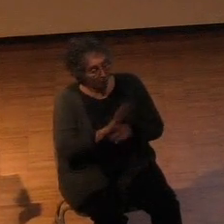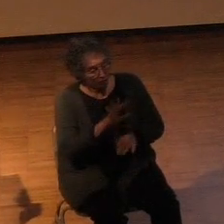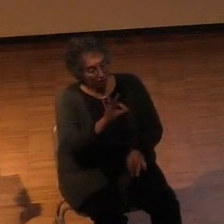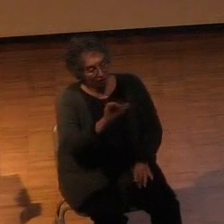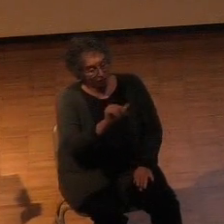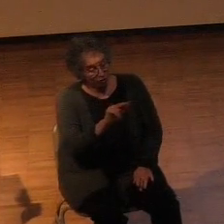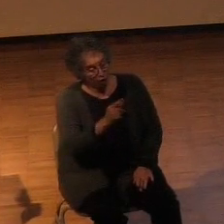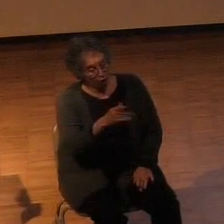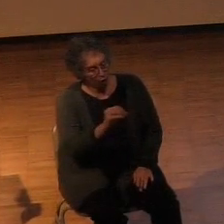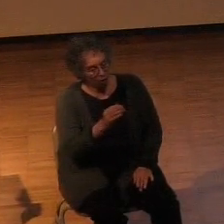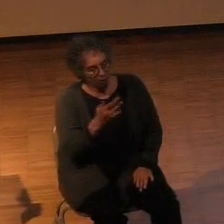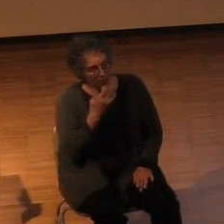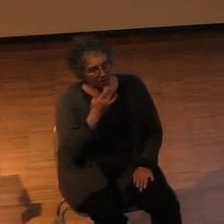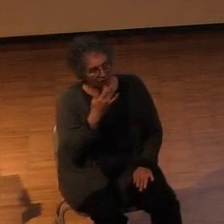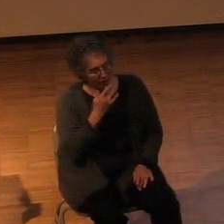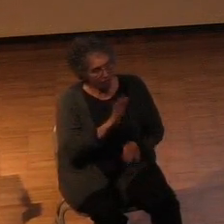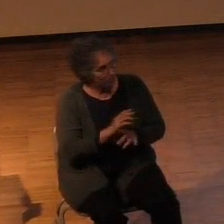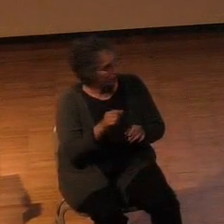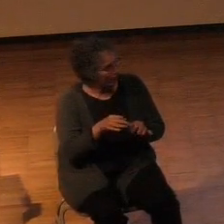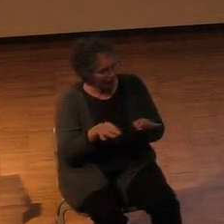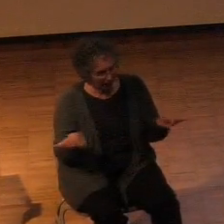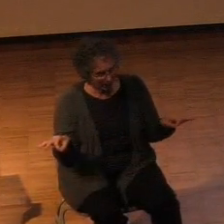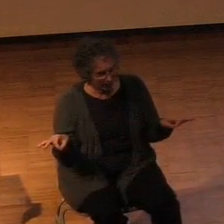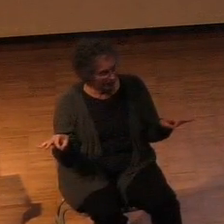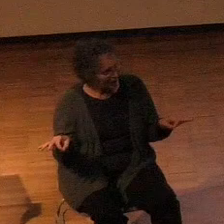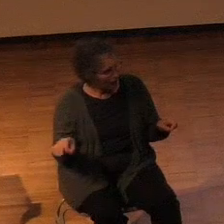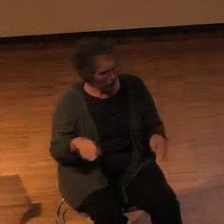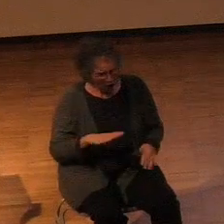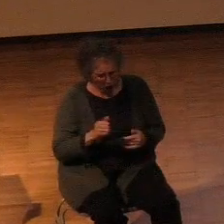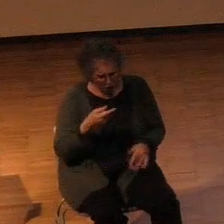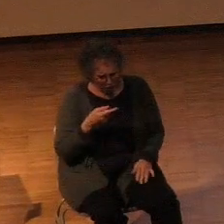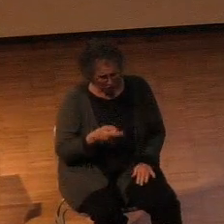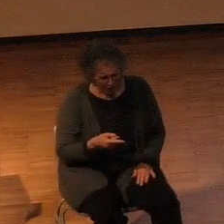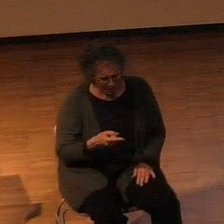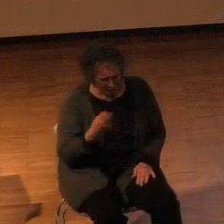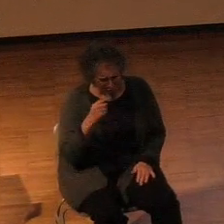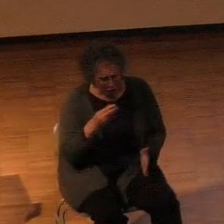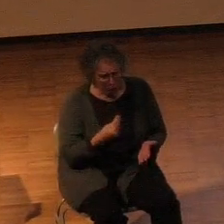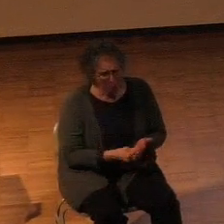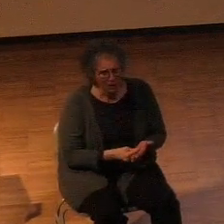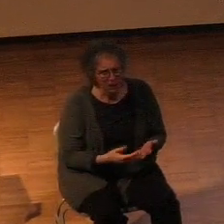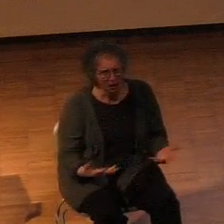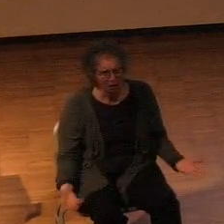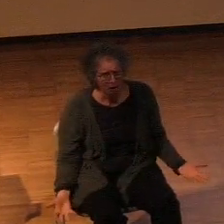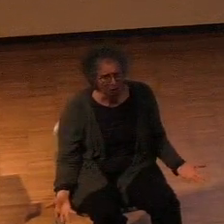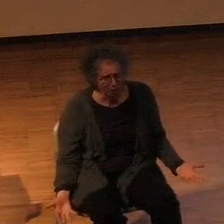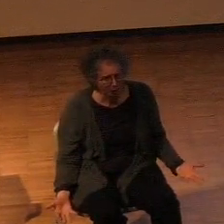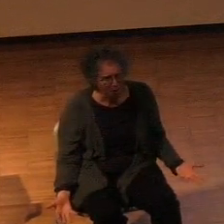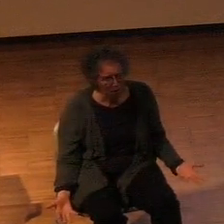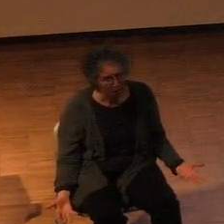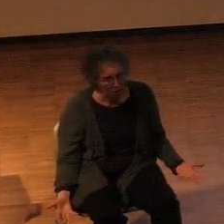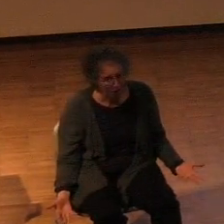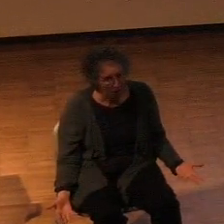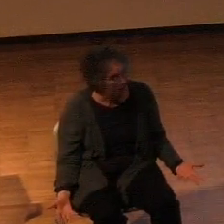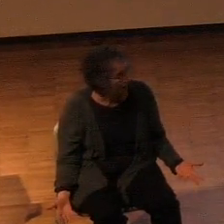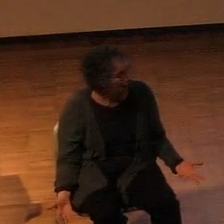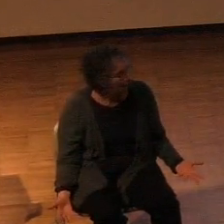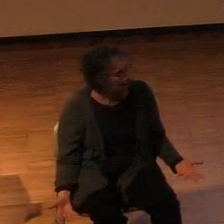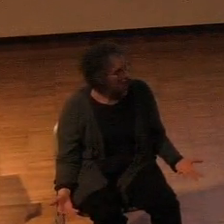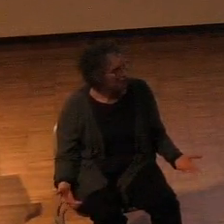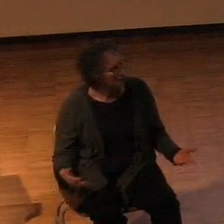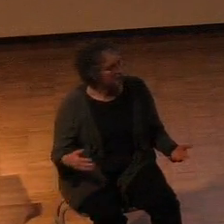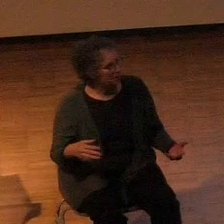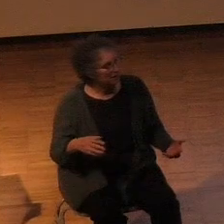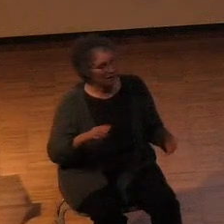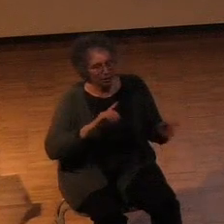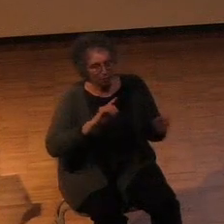is, all this for money? Yeah, when she comes across the dude, put putting the dude